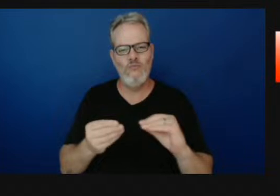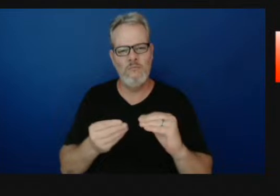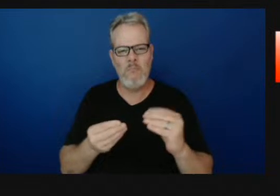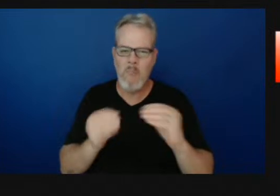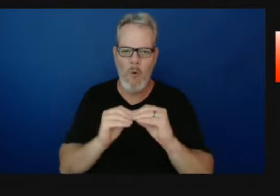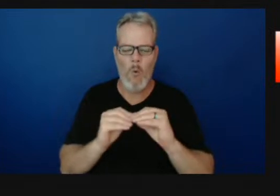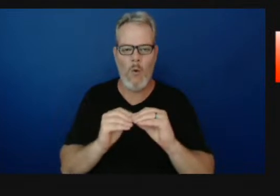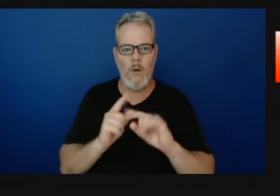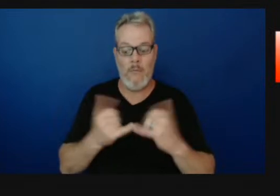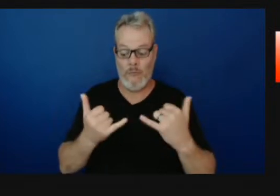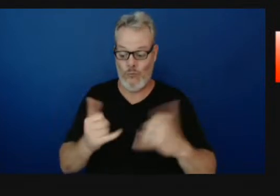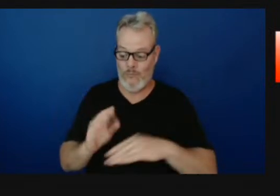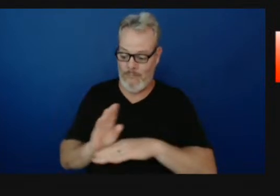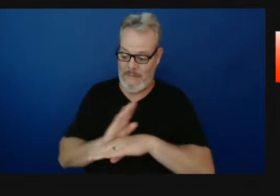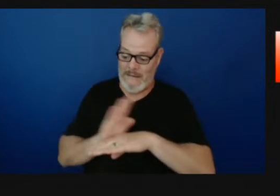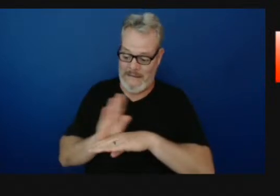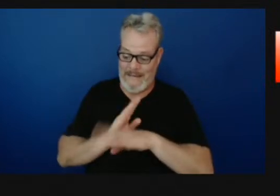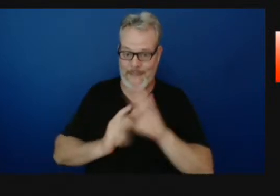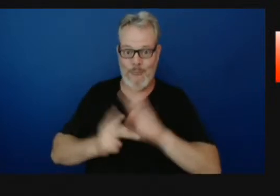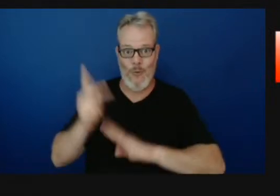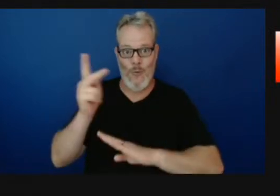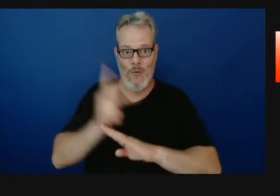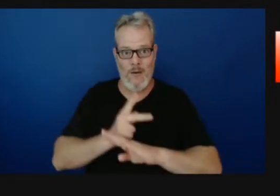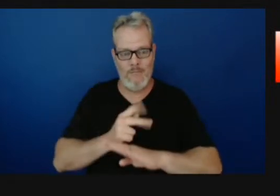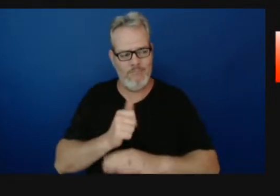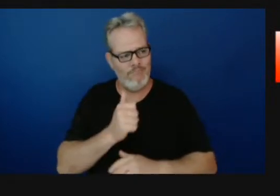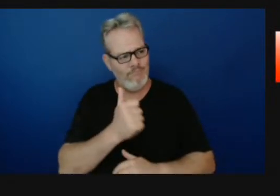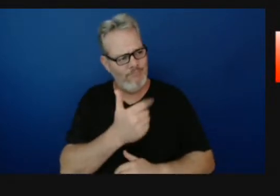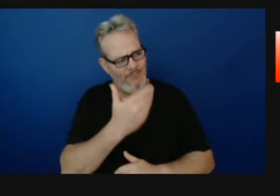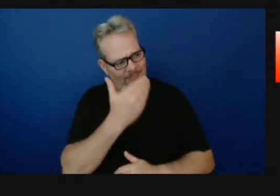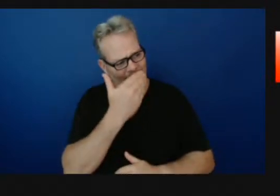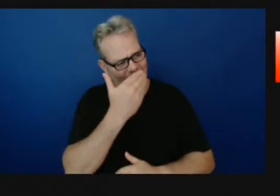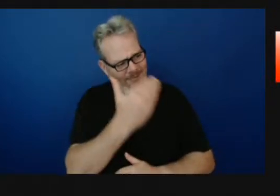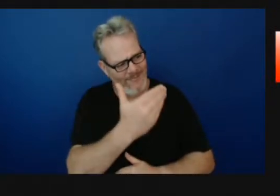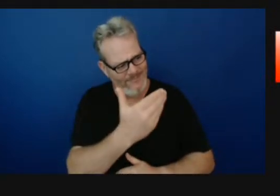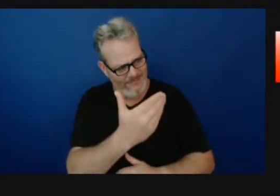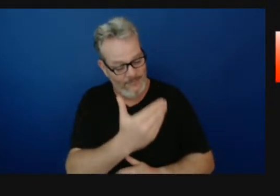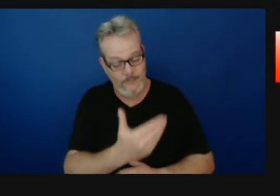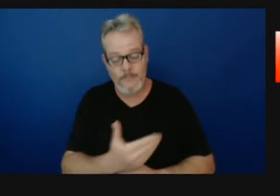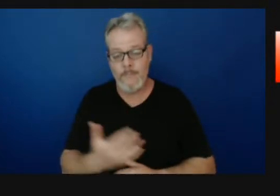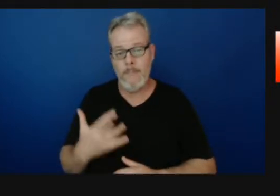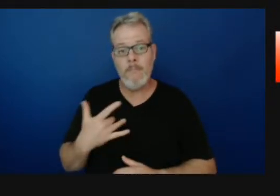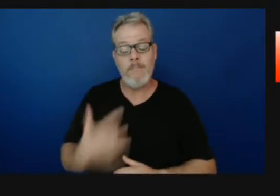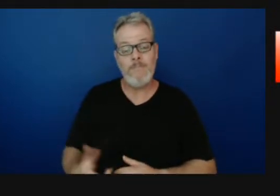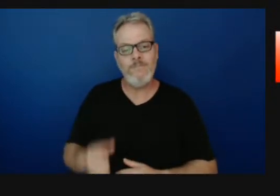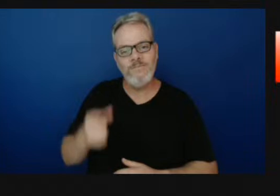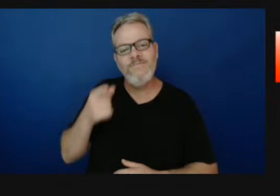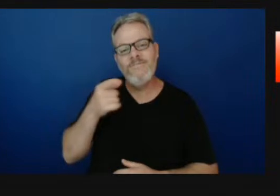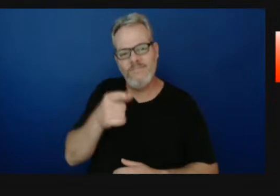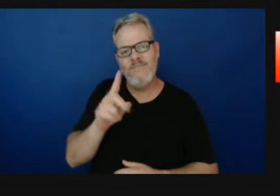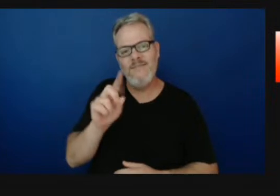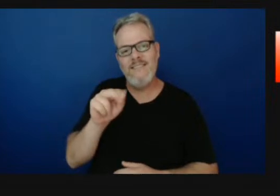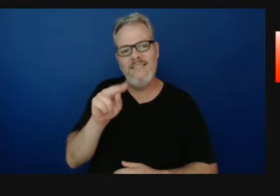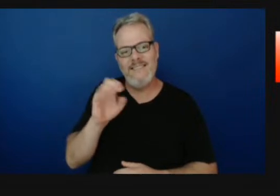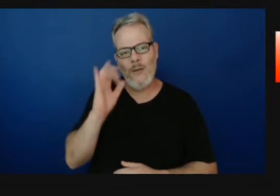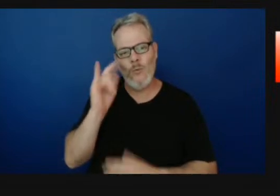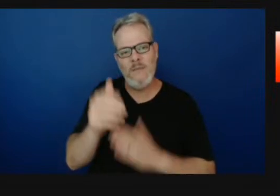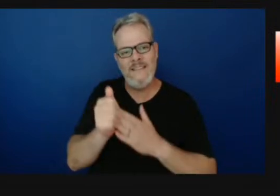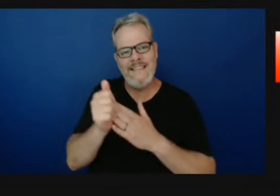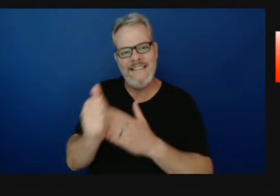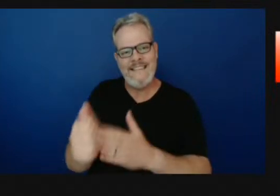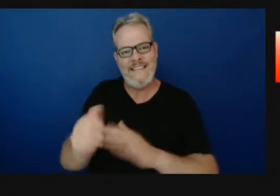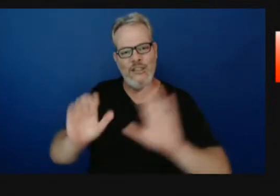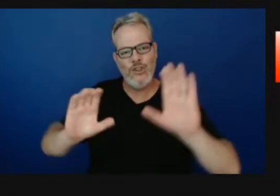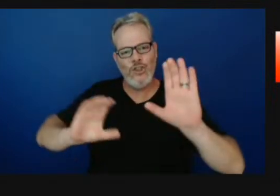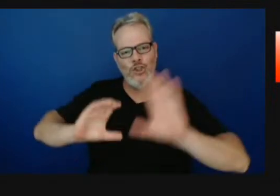today. Yeah, thanks, Dane. And as usual, Dane will be leading discussion on our chat and taking a collection of questions for us